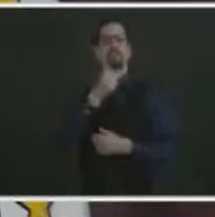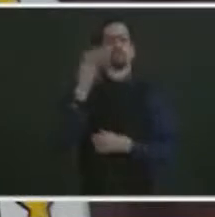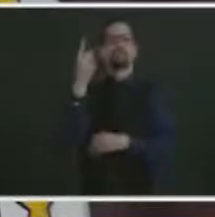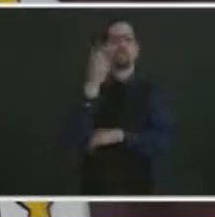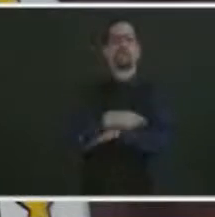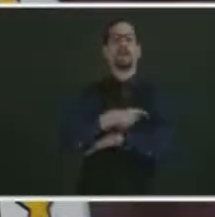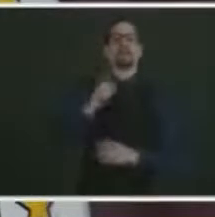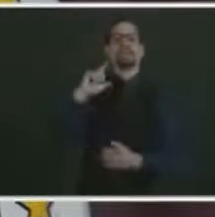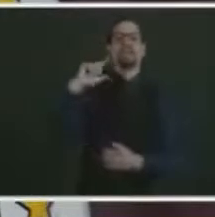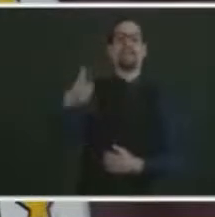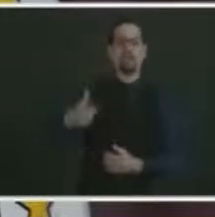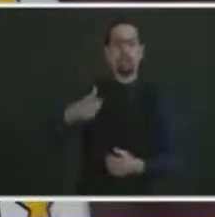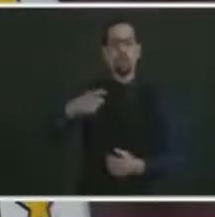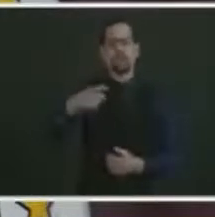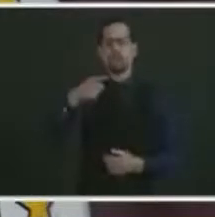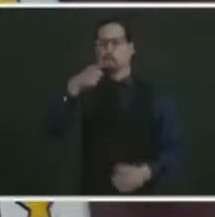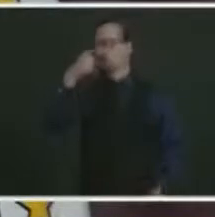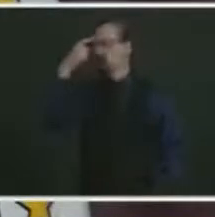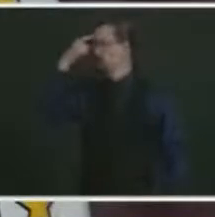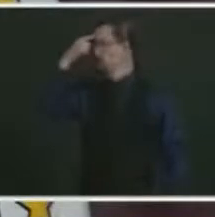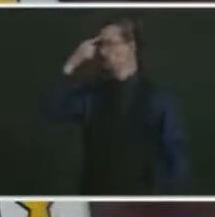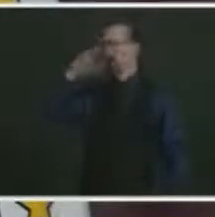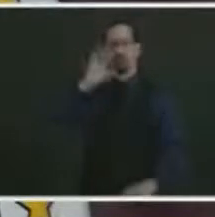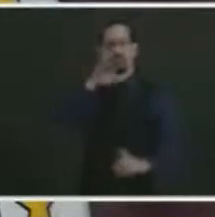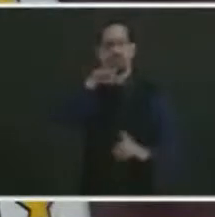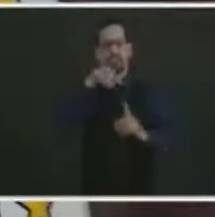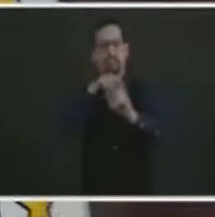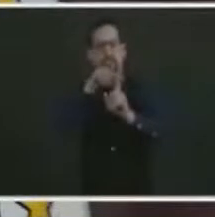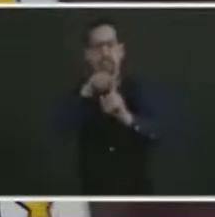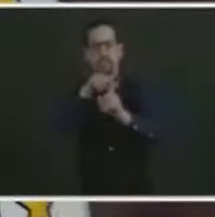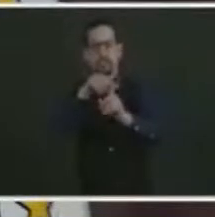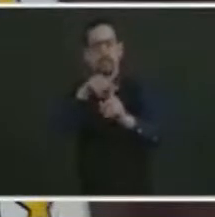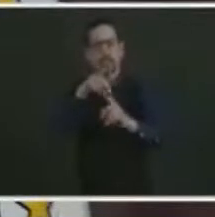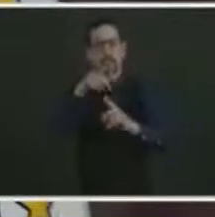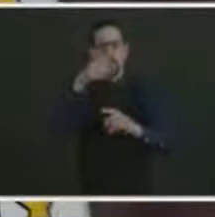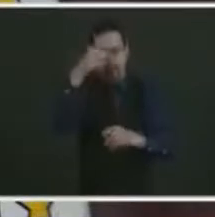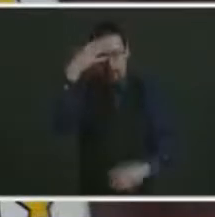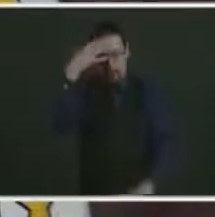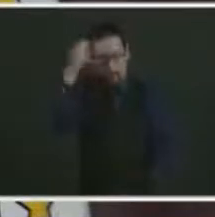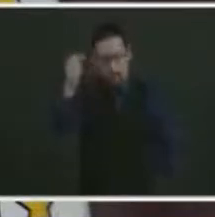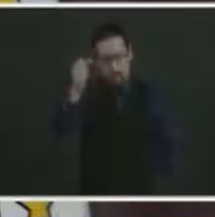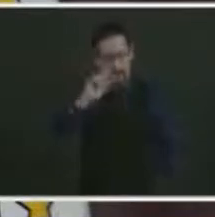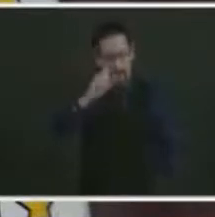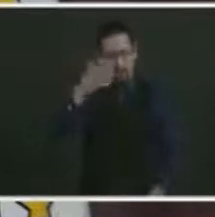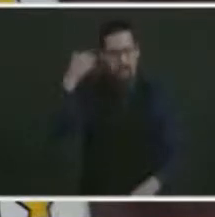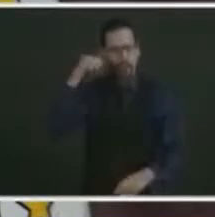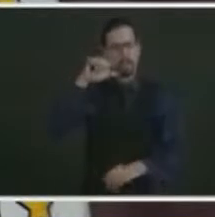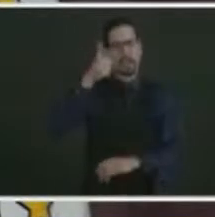grocery store 10 days ago. So it will jog your memory.